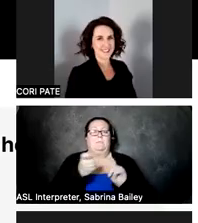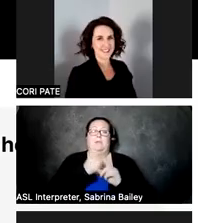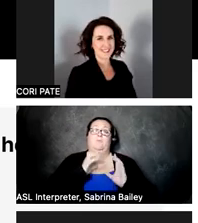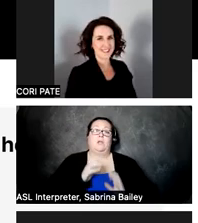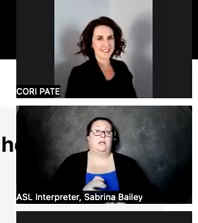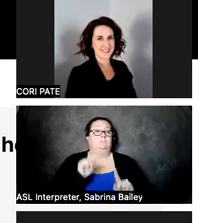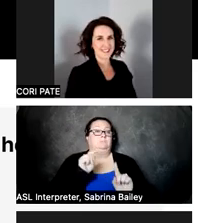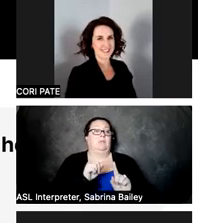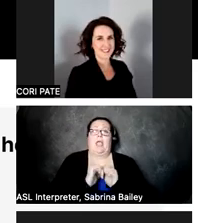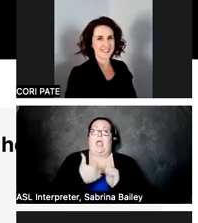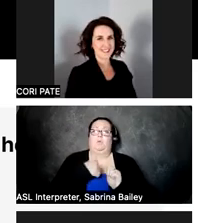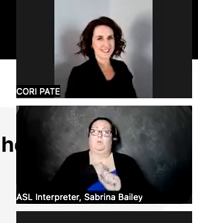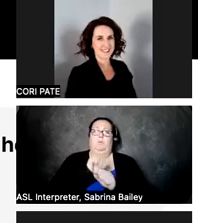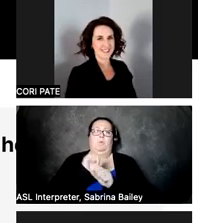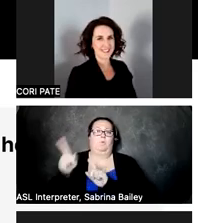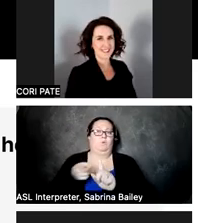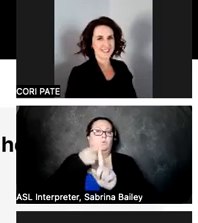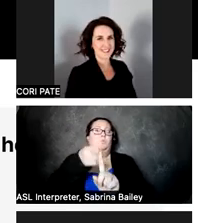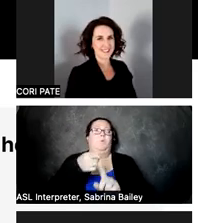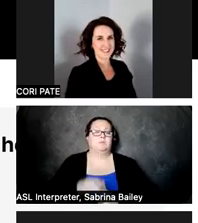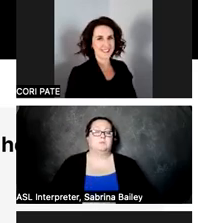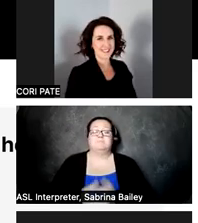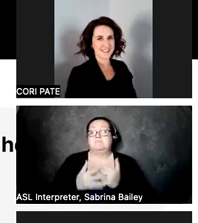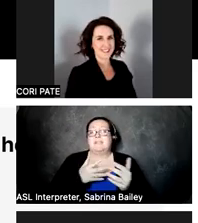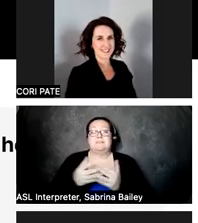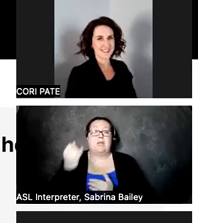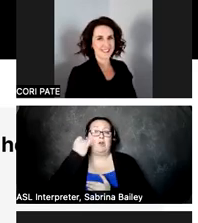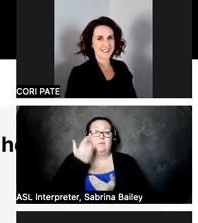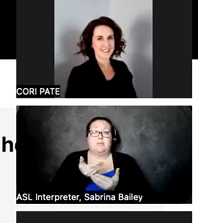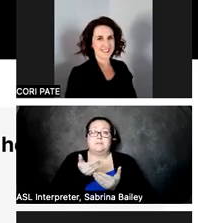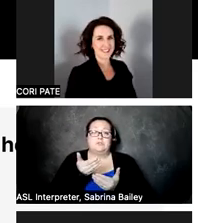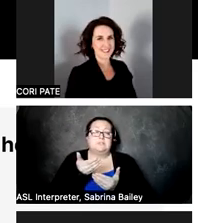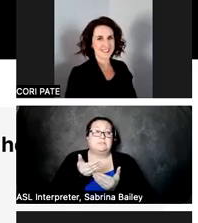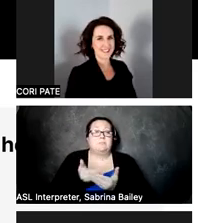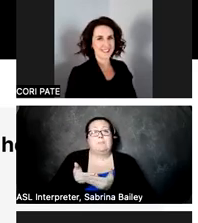how can we work towards that, even if it's just baby steps.